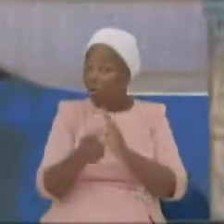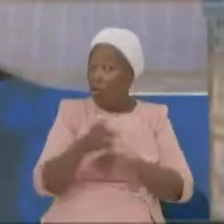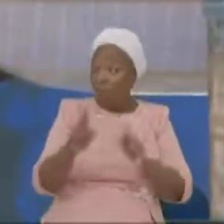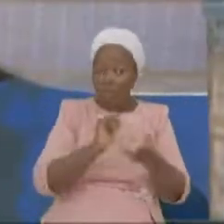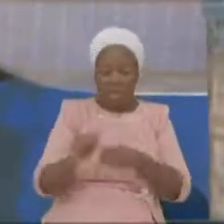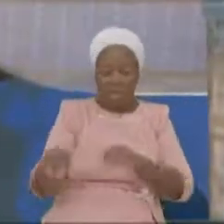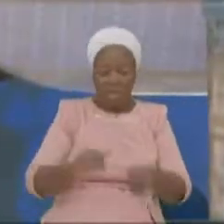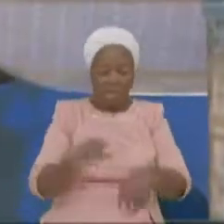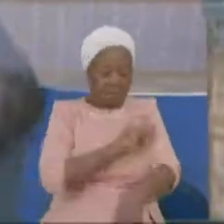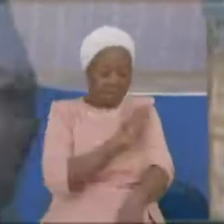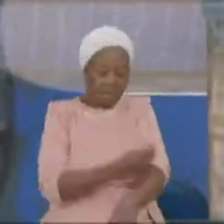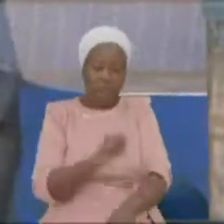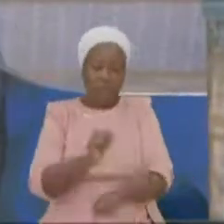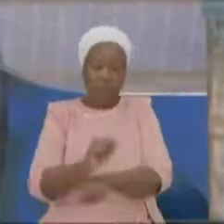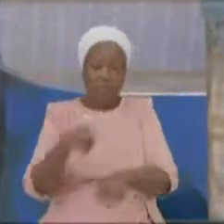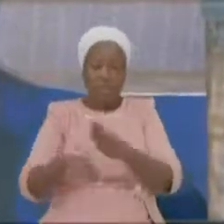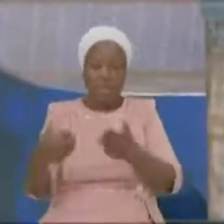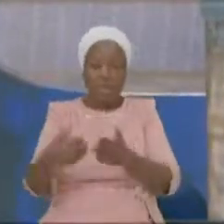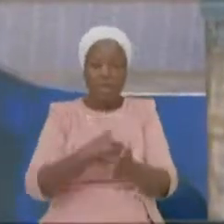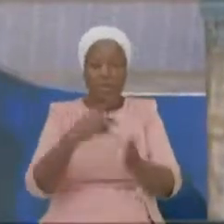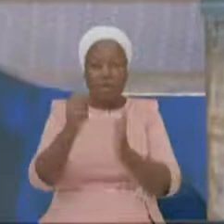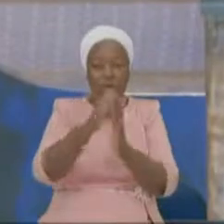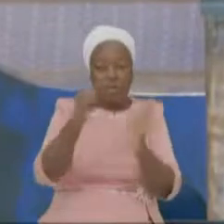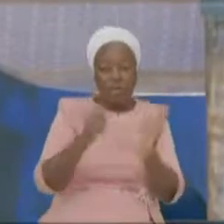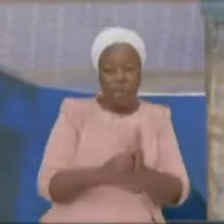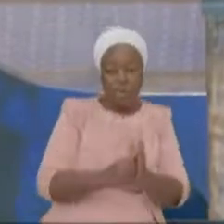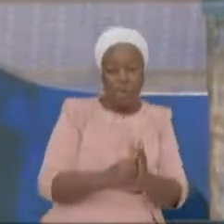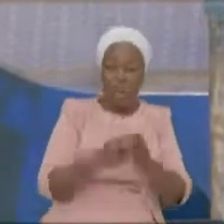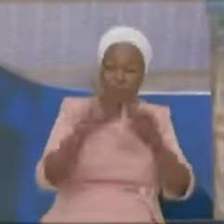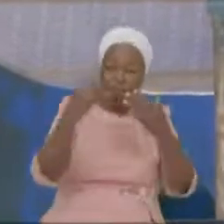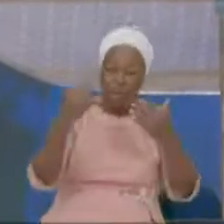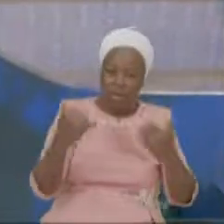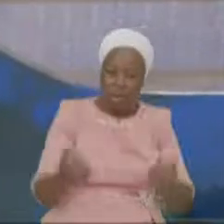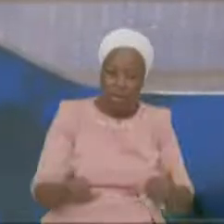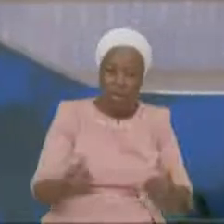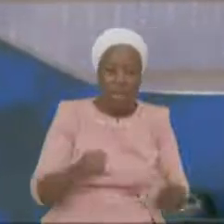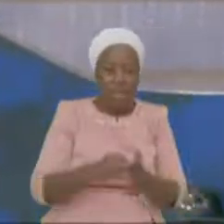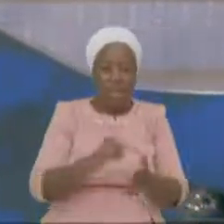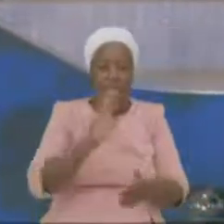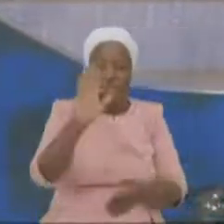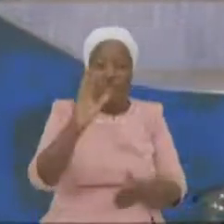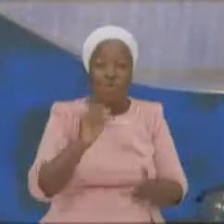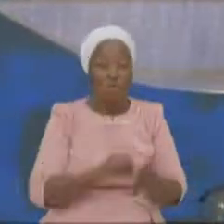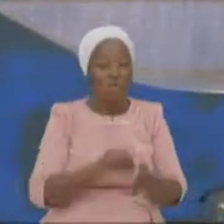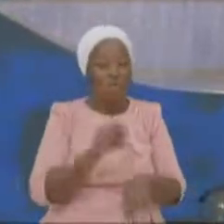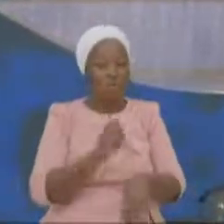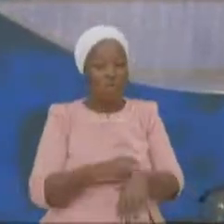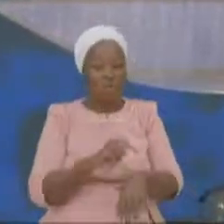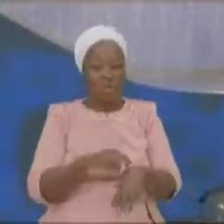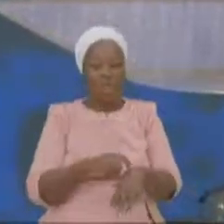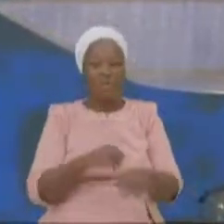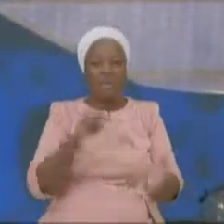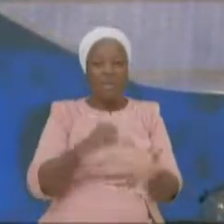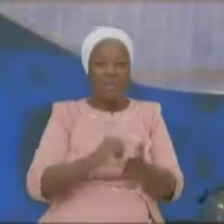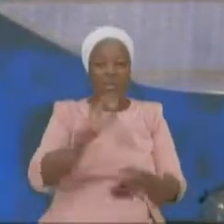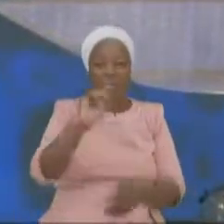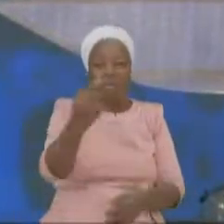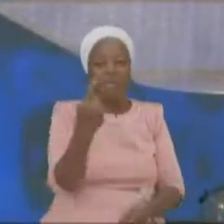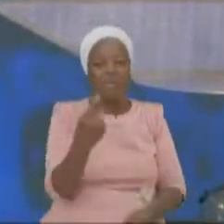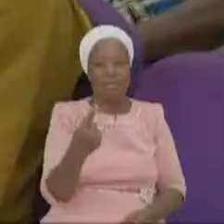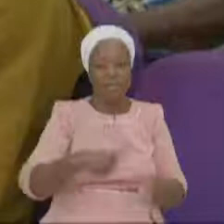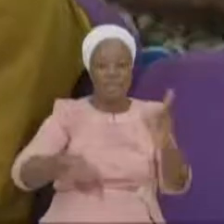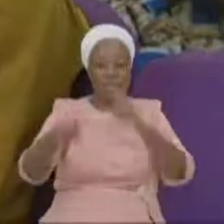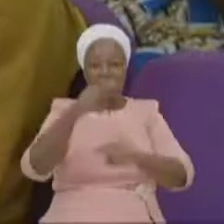mighty works in the New Testament, now it is your turn. Say, it is